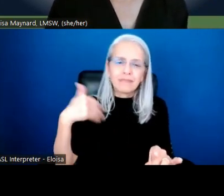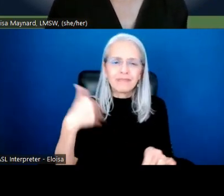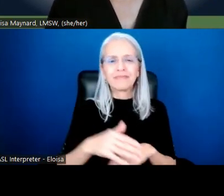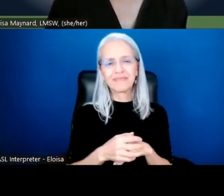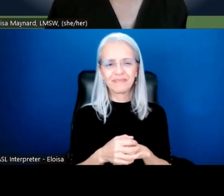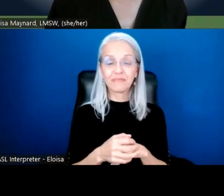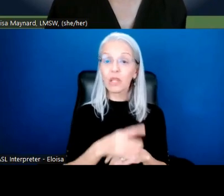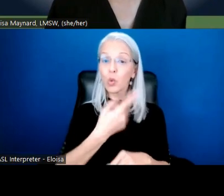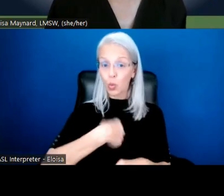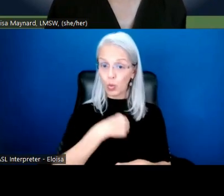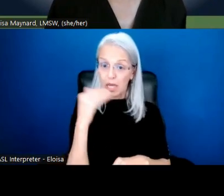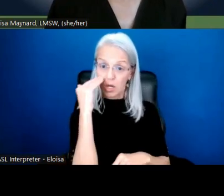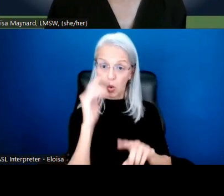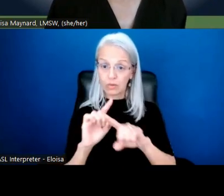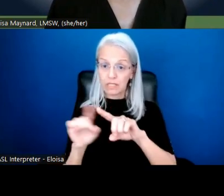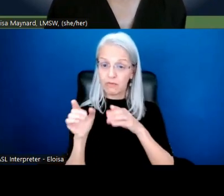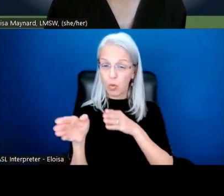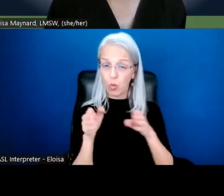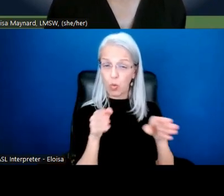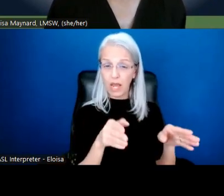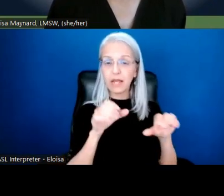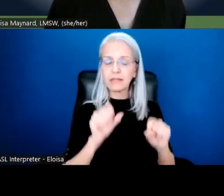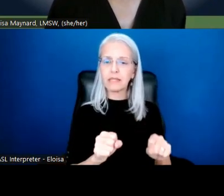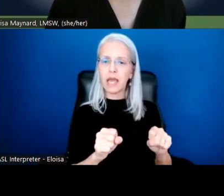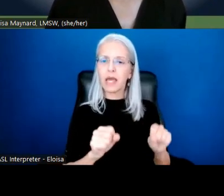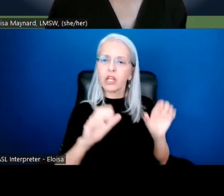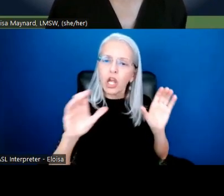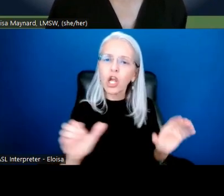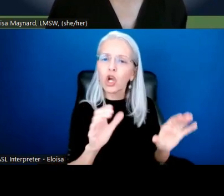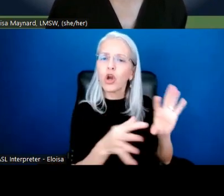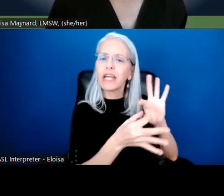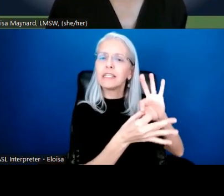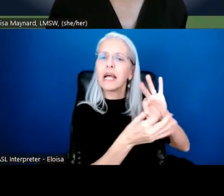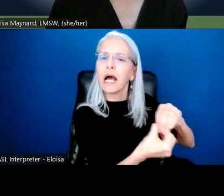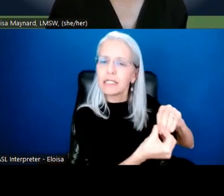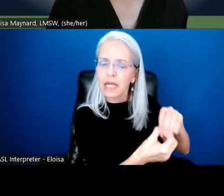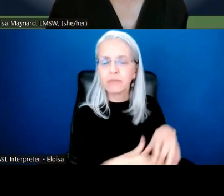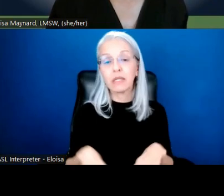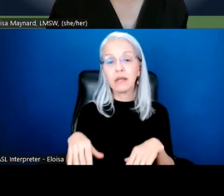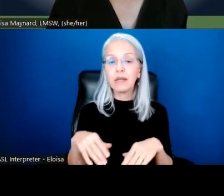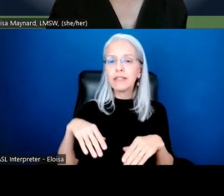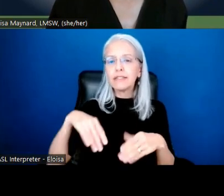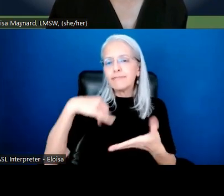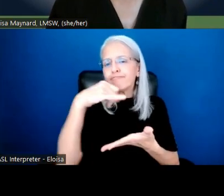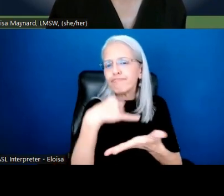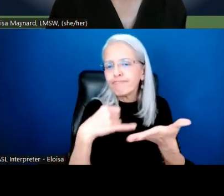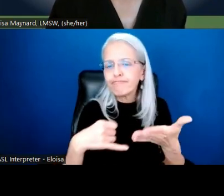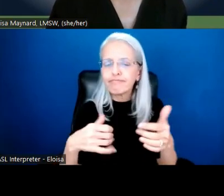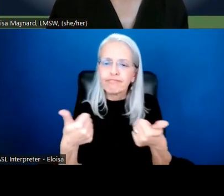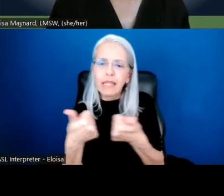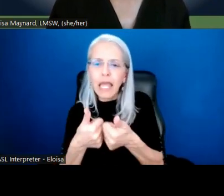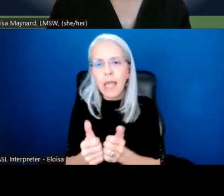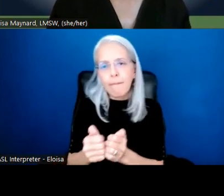know about ways that we can truly encourage attachment. Crafting and gaming together,